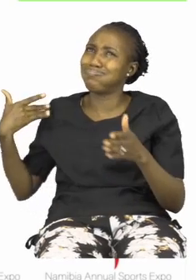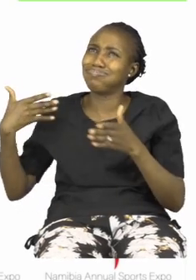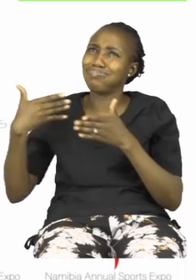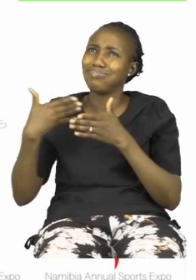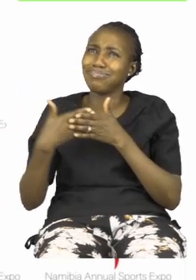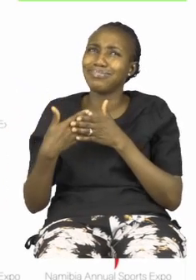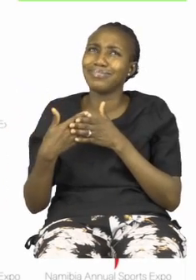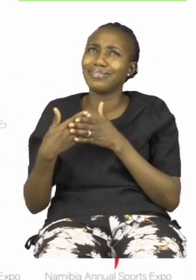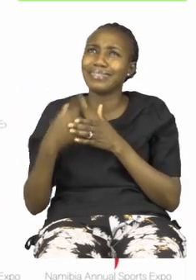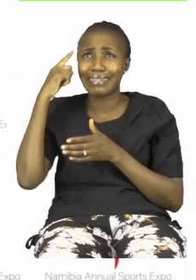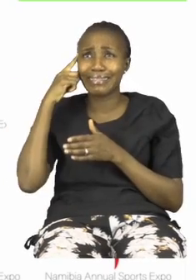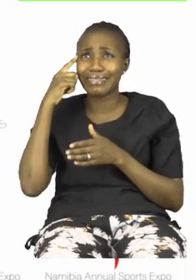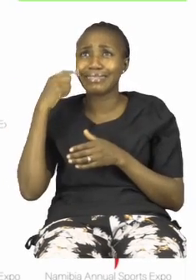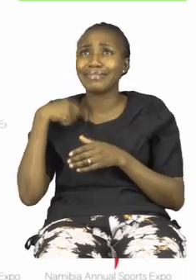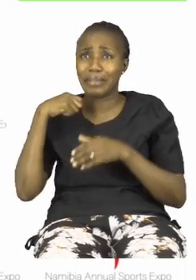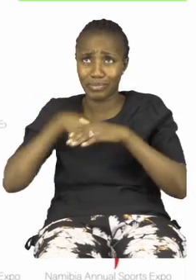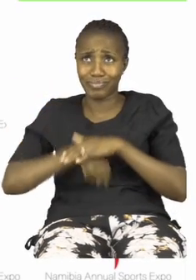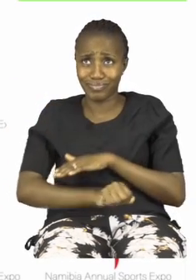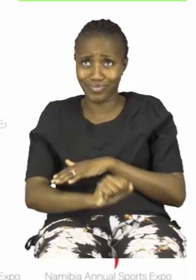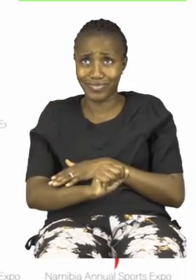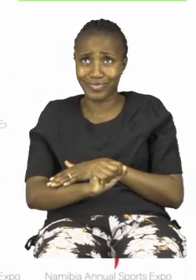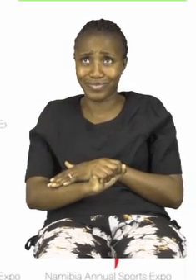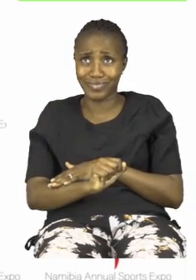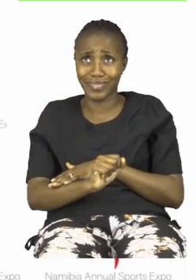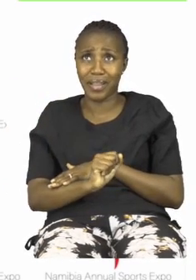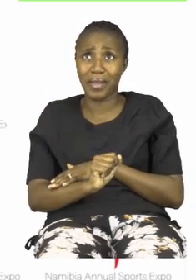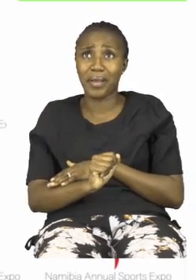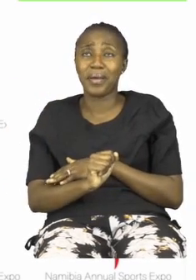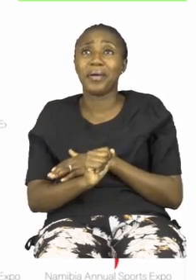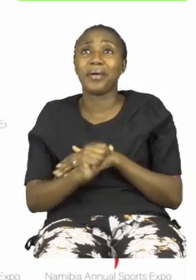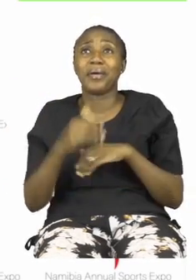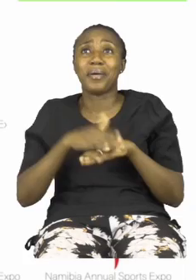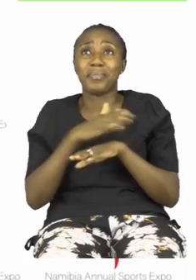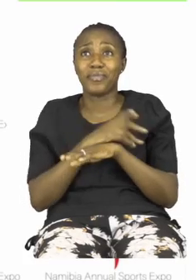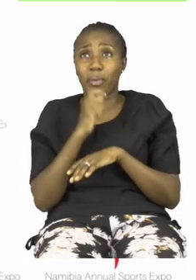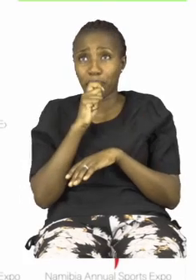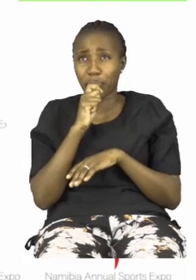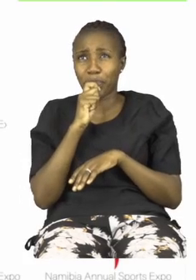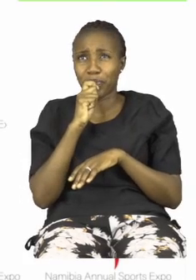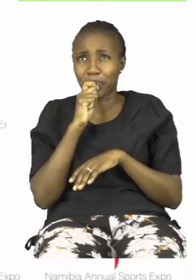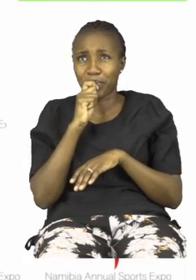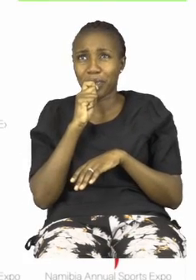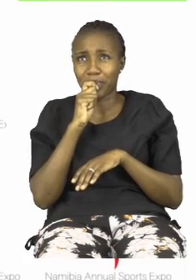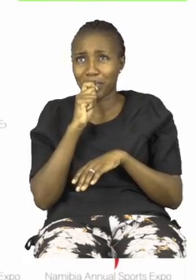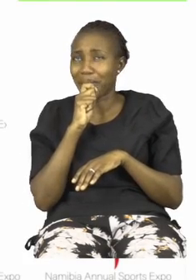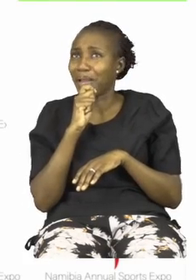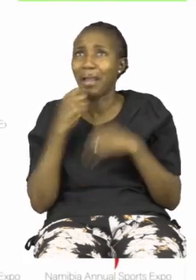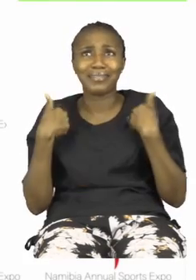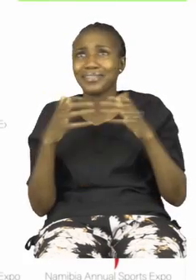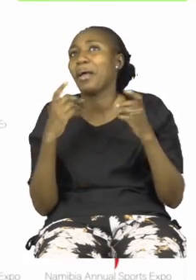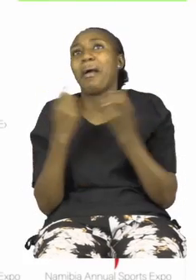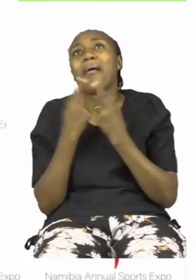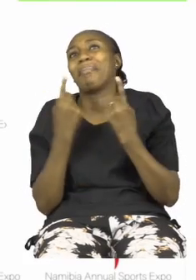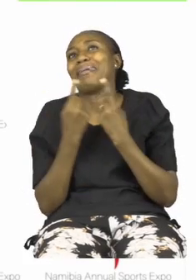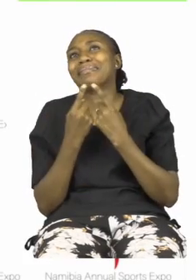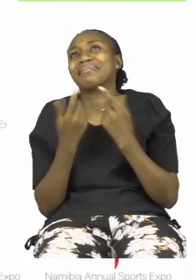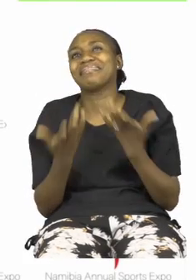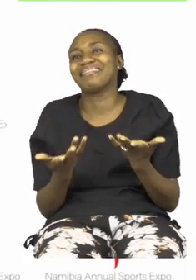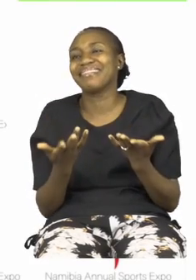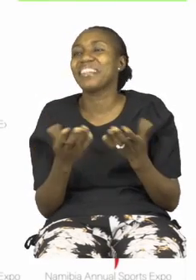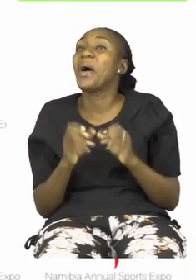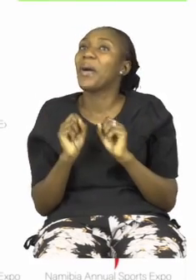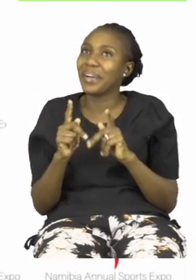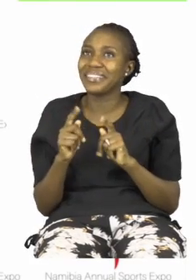when I was born, before I got a dummy, my mother bought me a Sega, and I started playing before I did anything else. So no, me